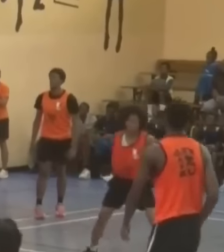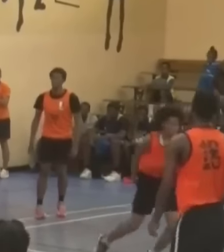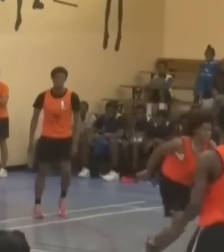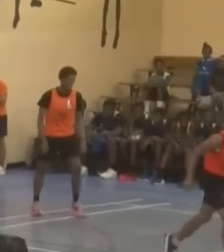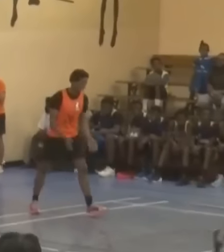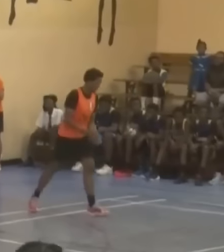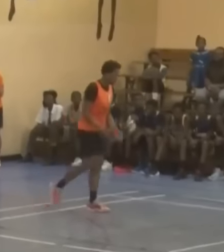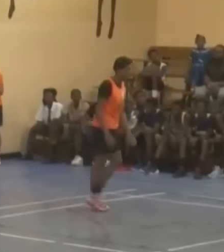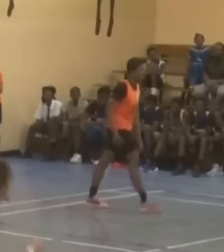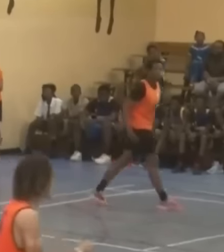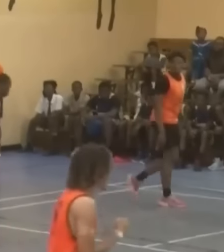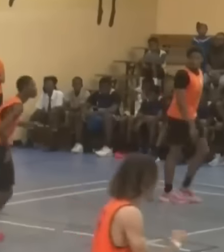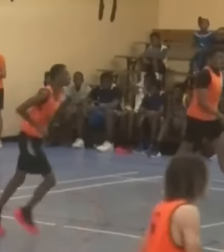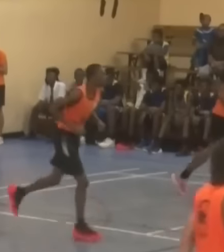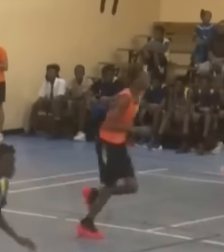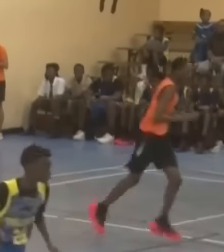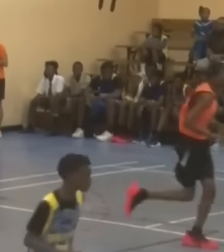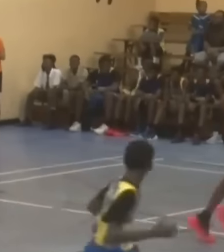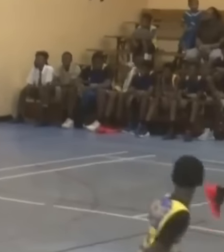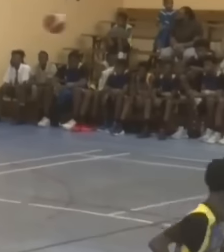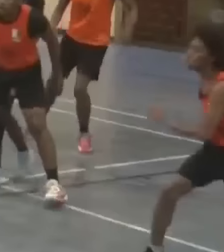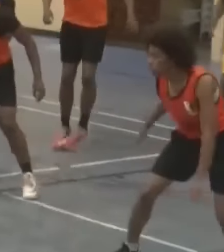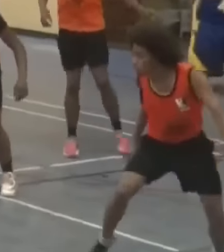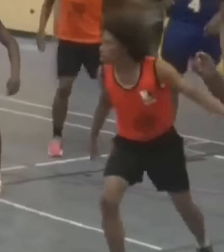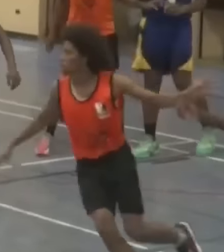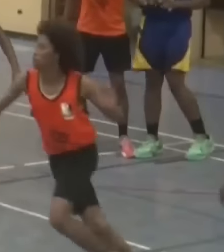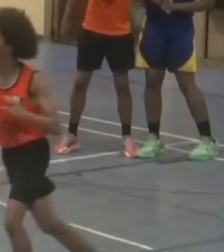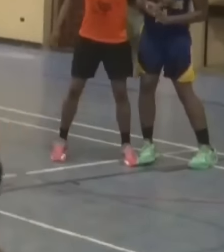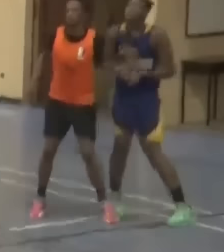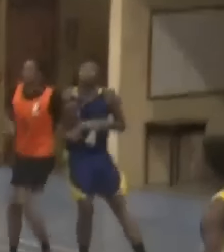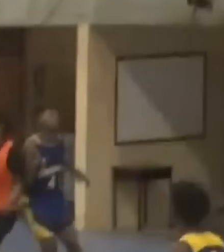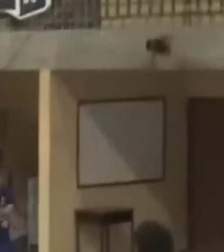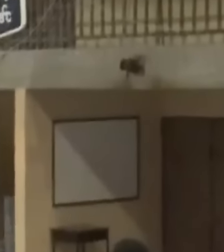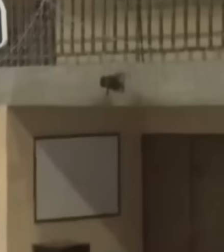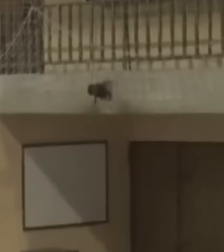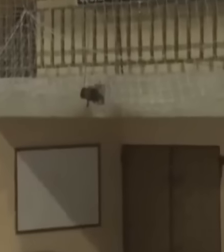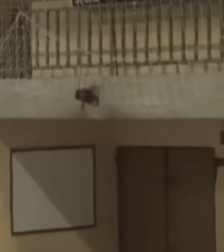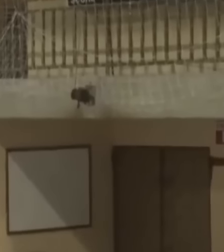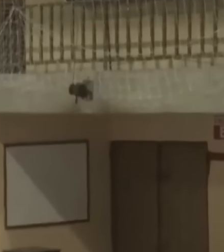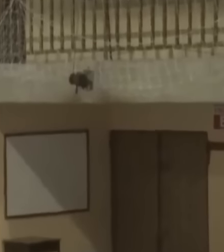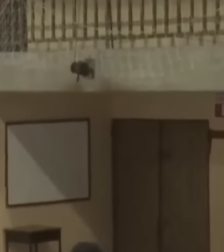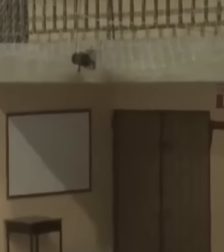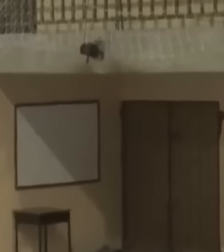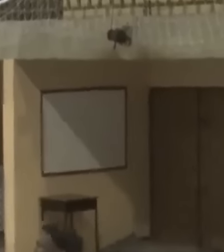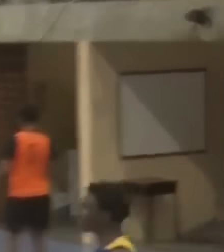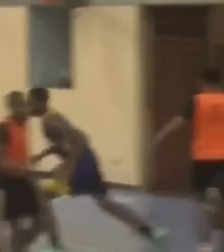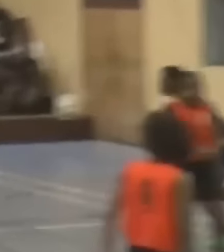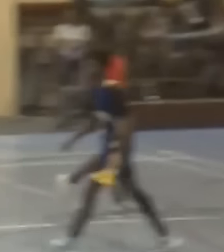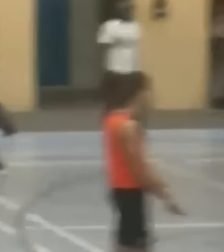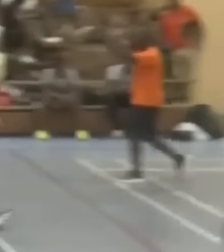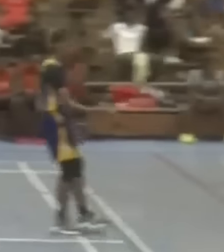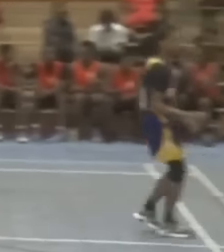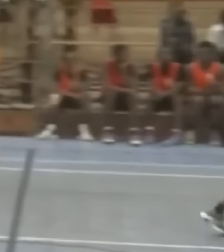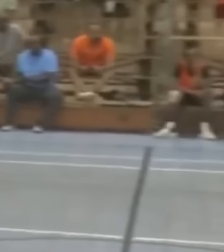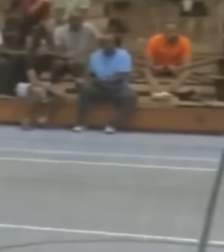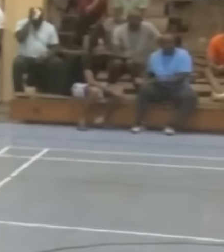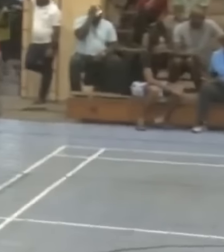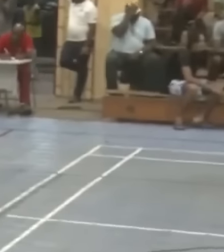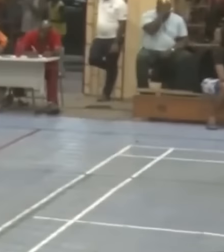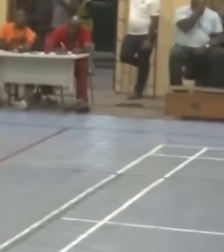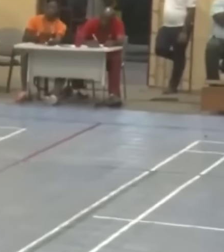in. 50-40, the scoreline. Fourth quarter action now. Corey Bryan, 3-ball, lethal, had